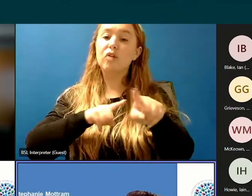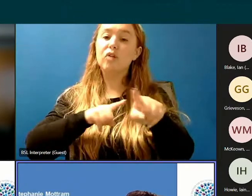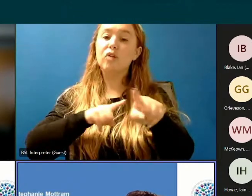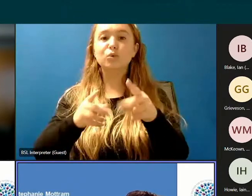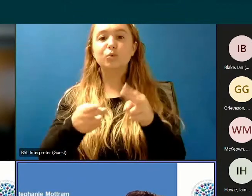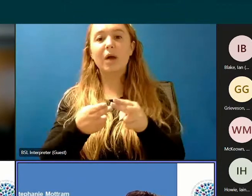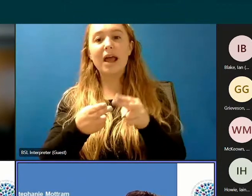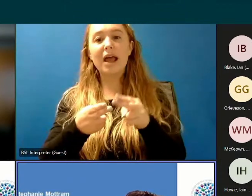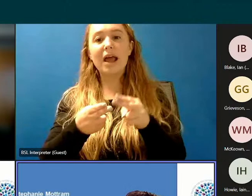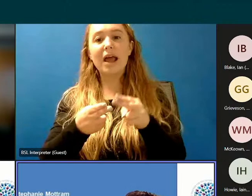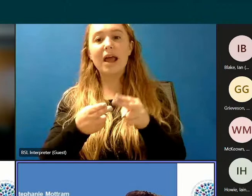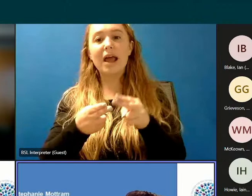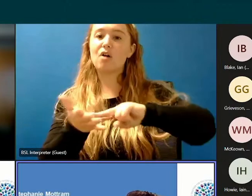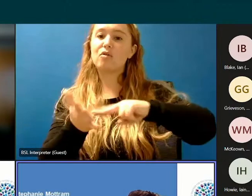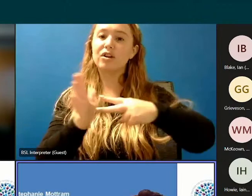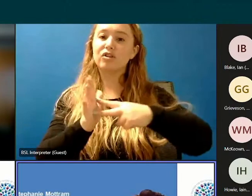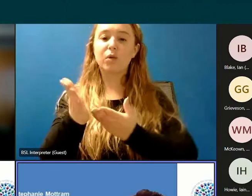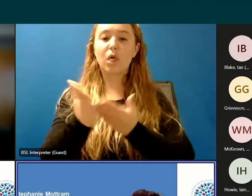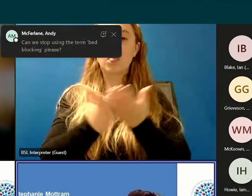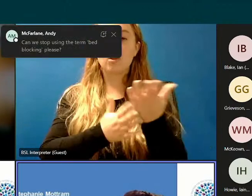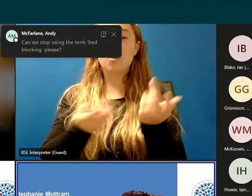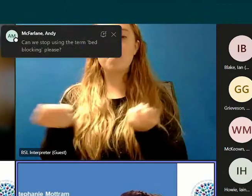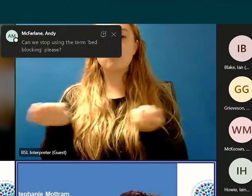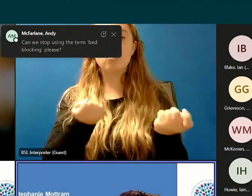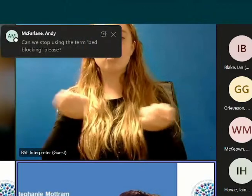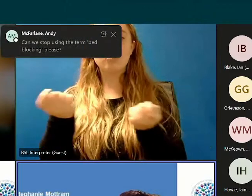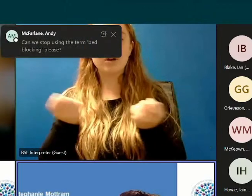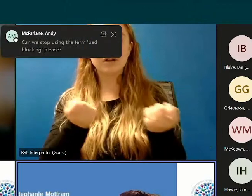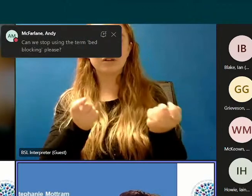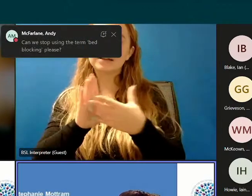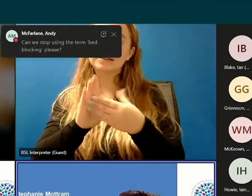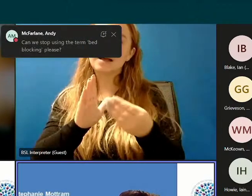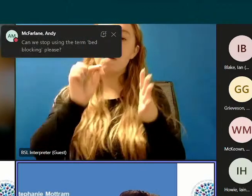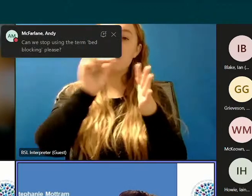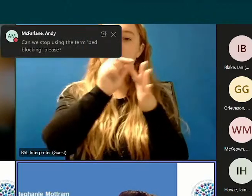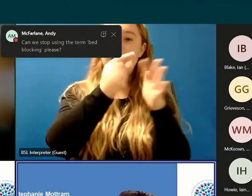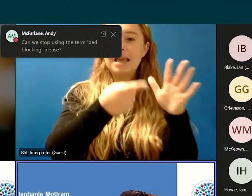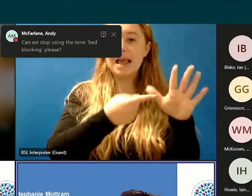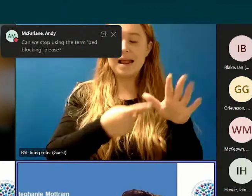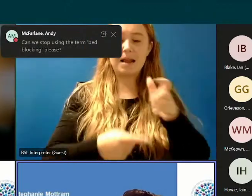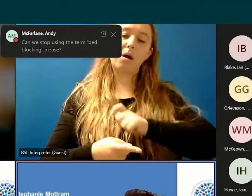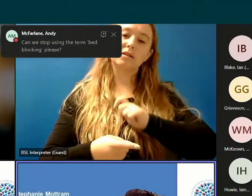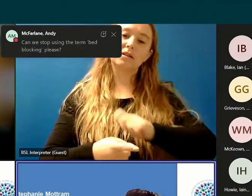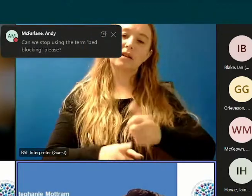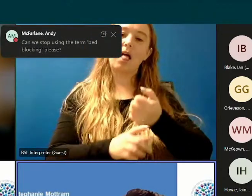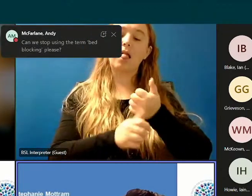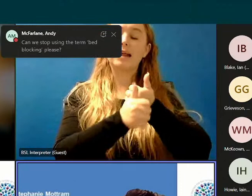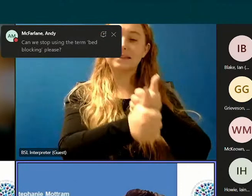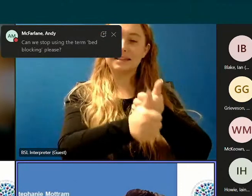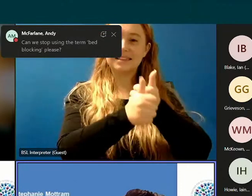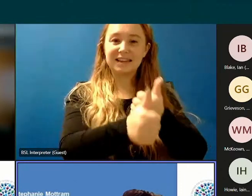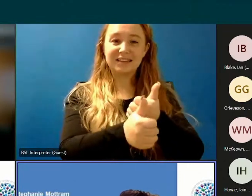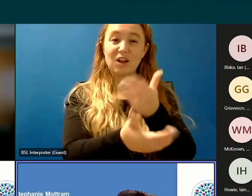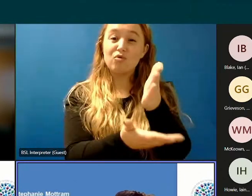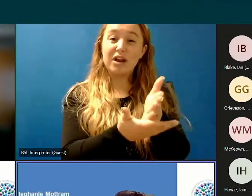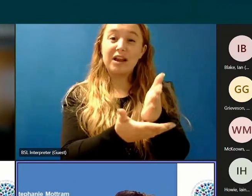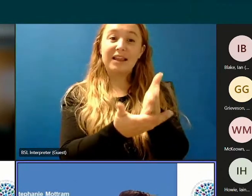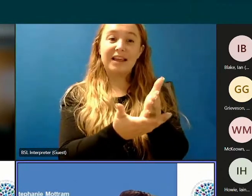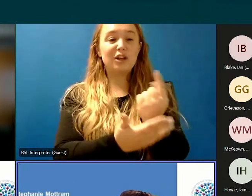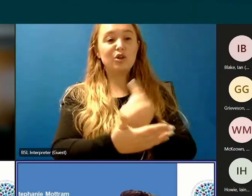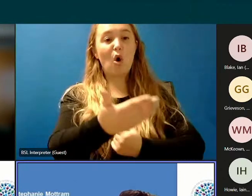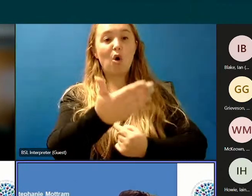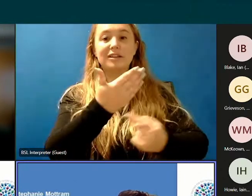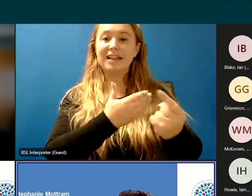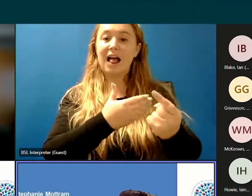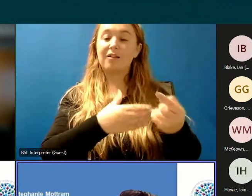whereby with PAs and personal assistants, you're in effect self-employing somebody, and that can be quite a